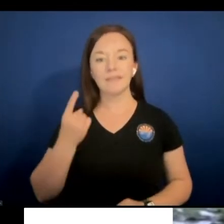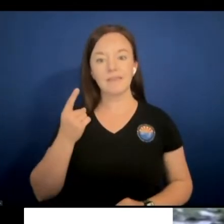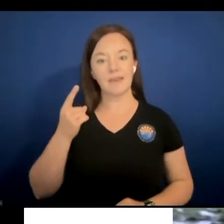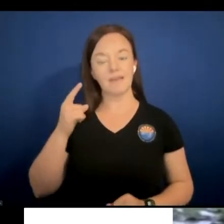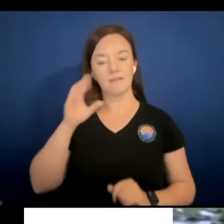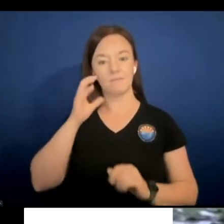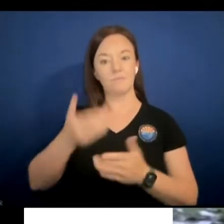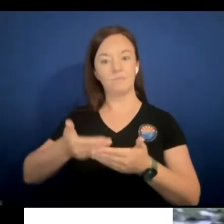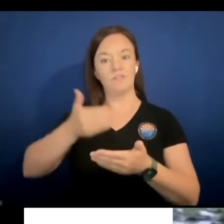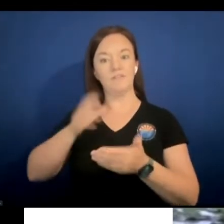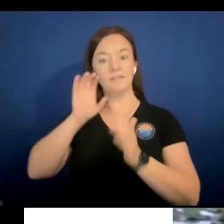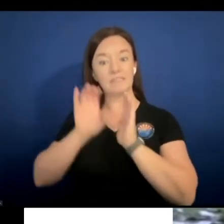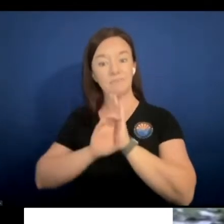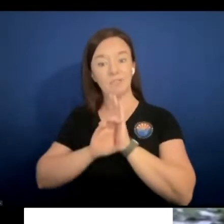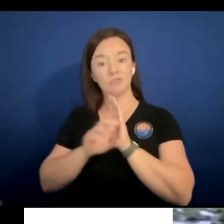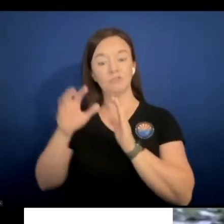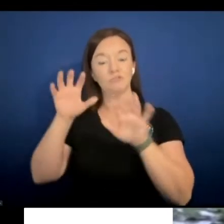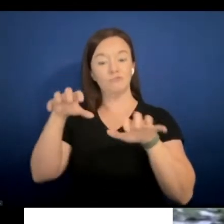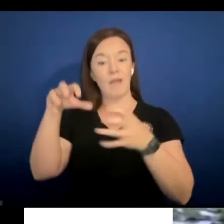rained